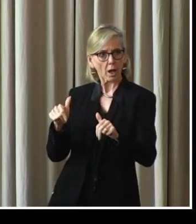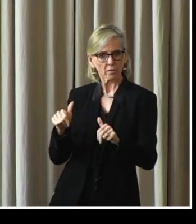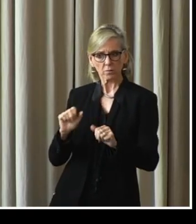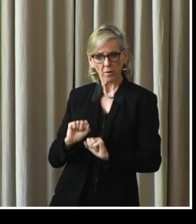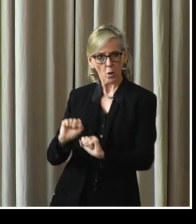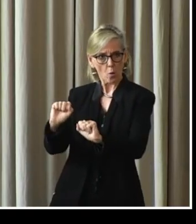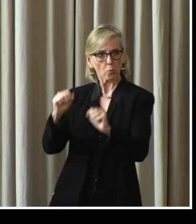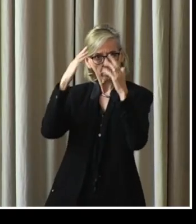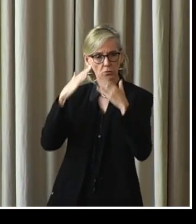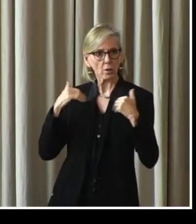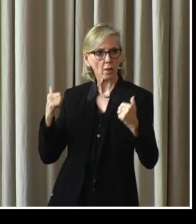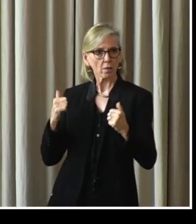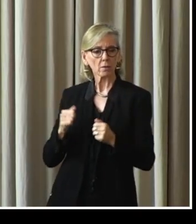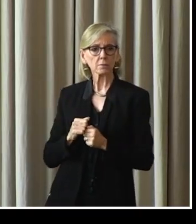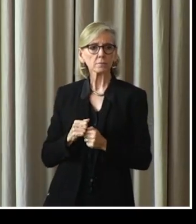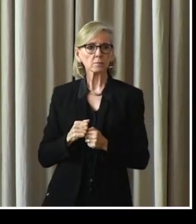health and wellbeing,